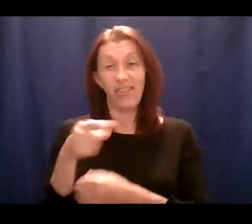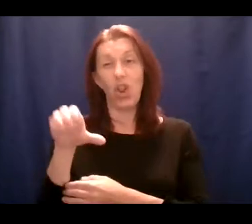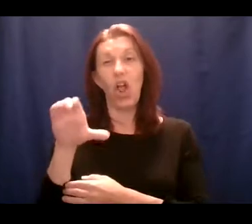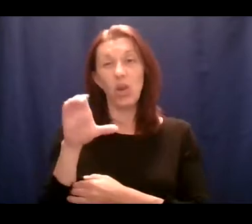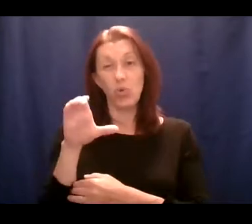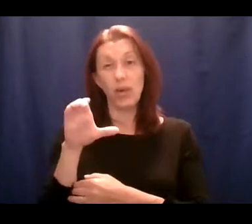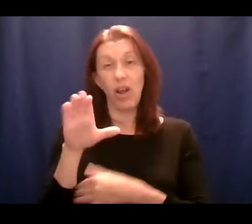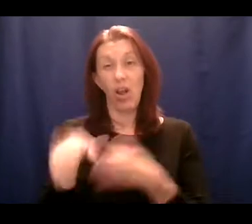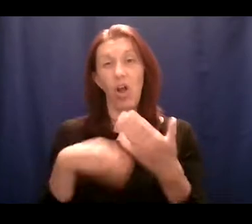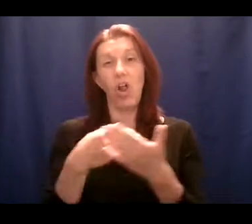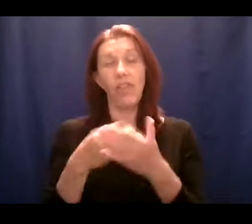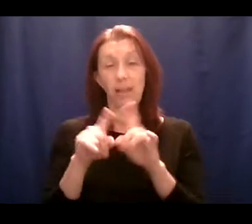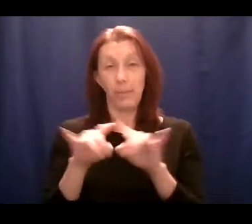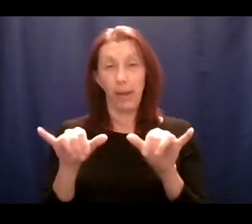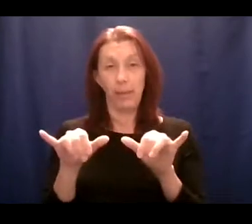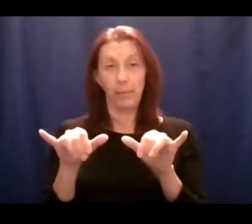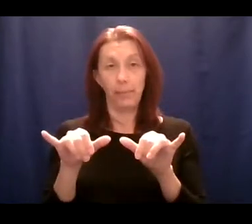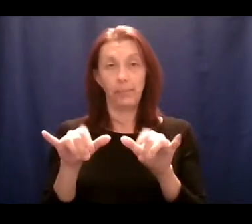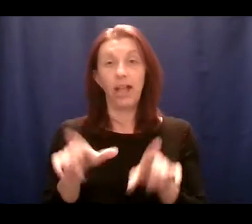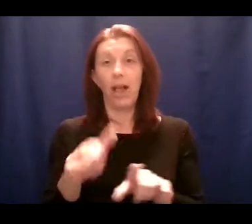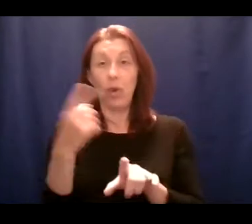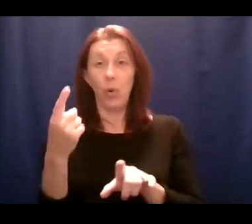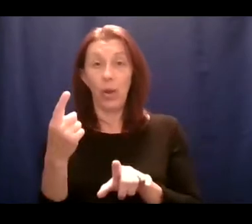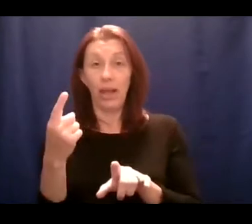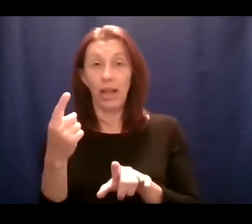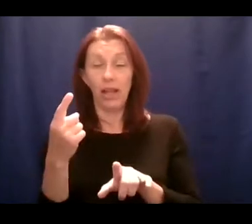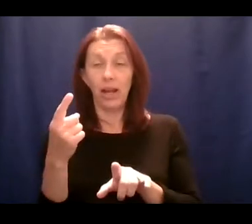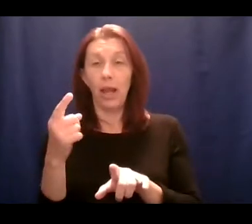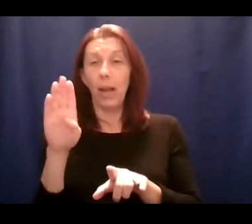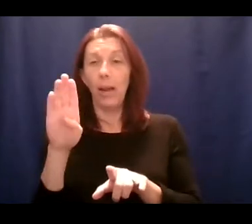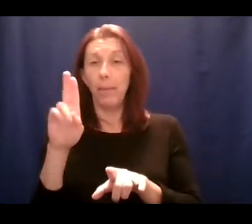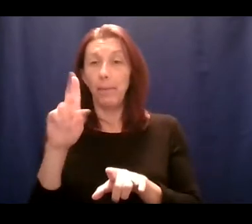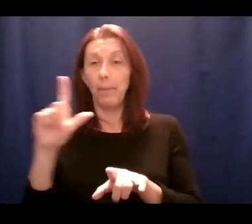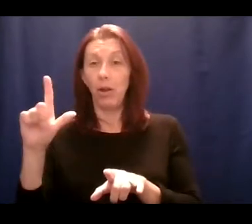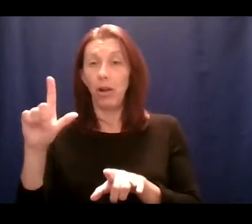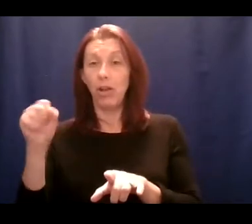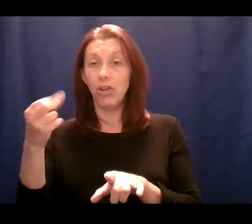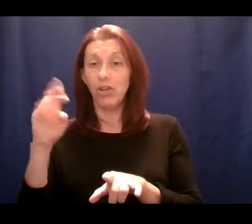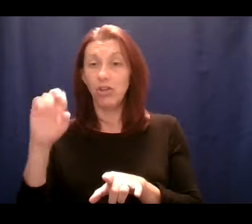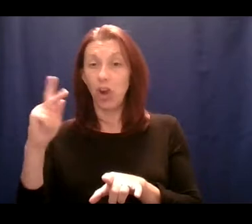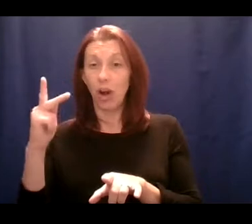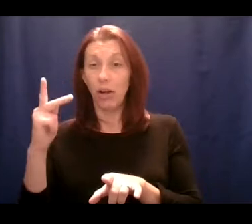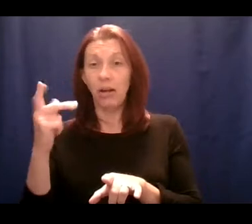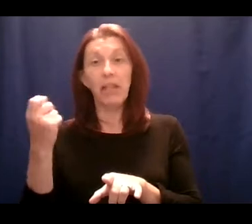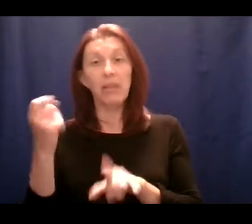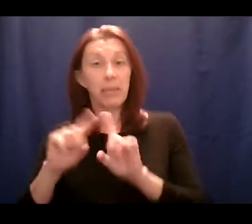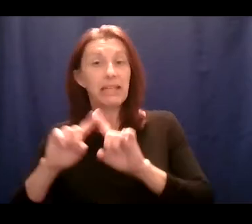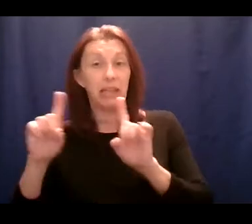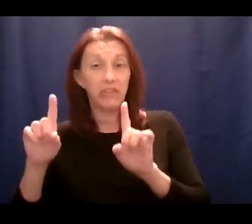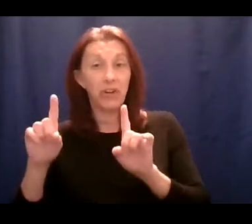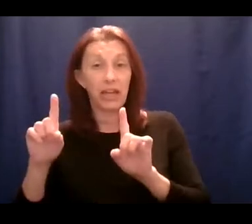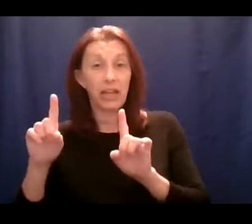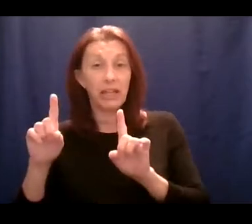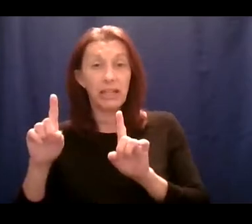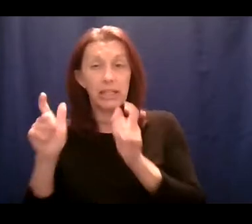And then this is the bull shark. So slightly different, smaller teeth. But I want you to look along